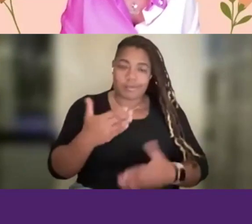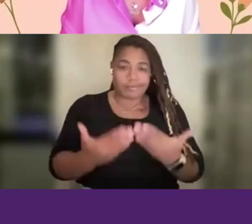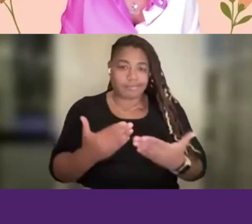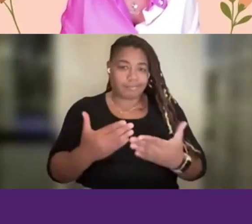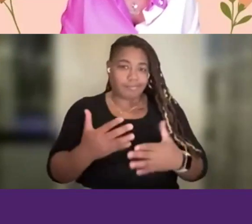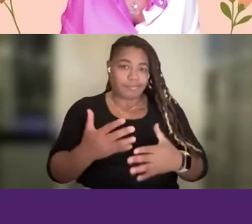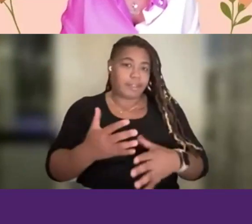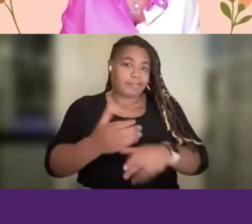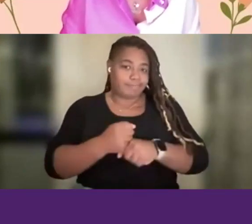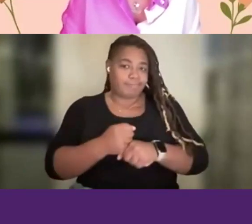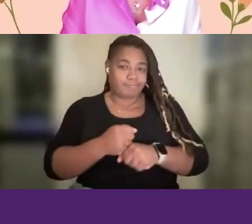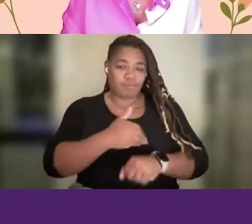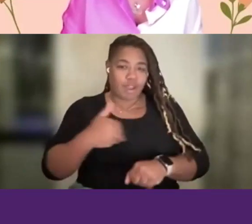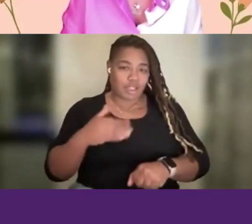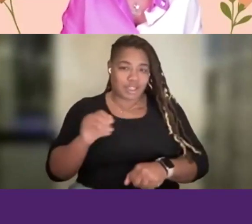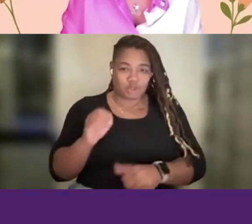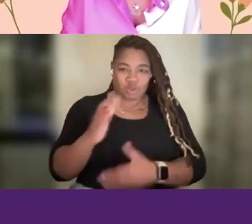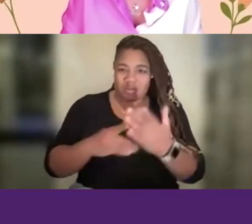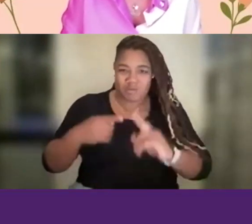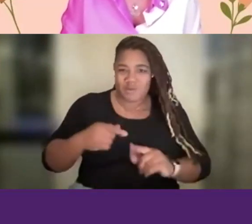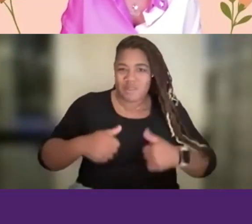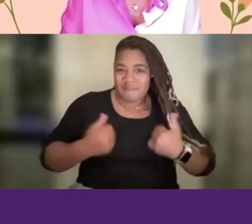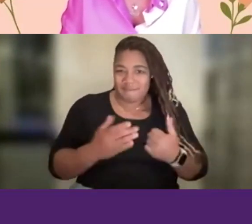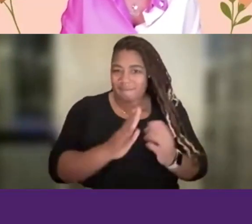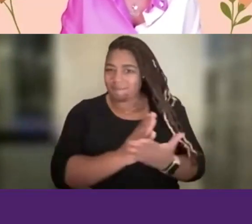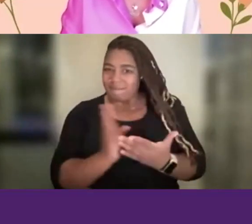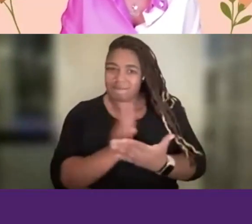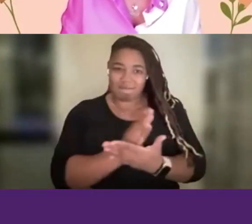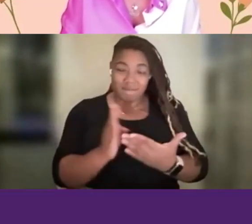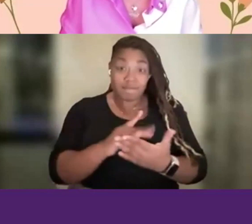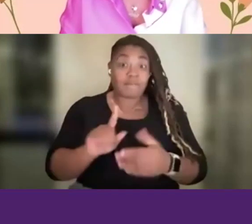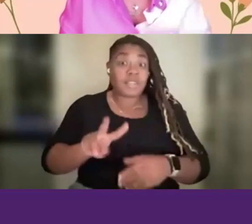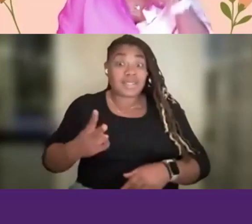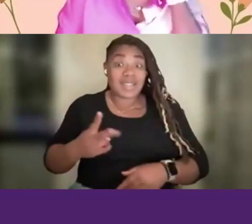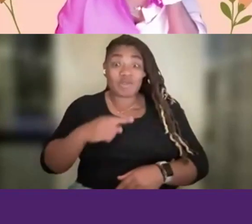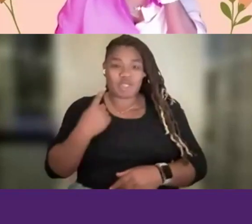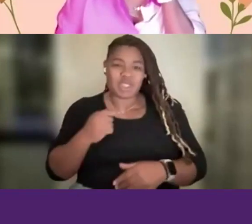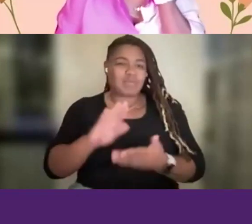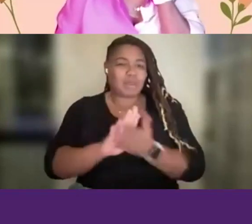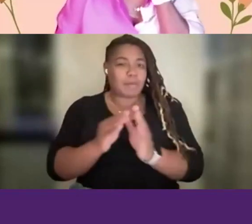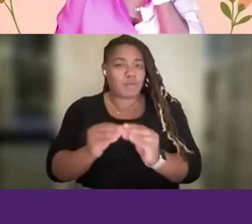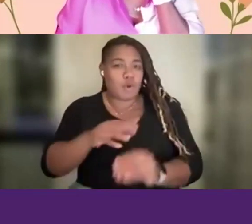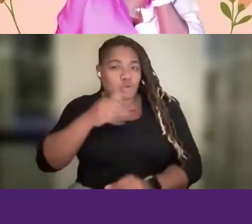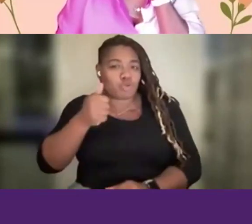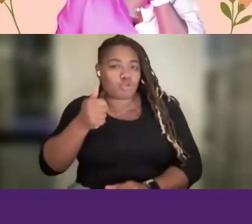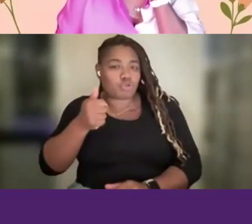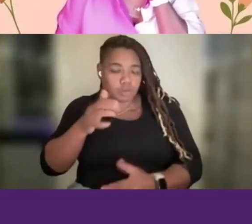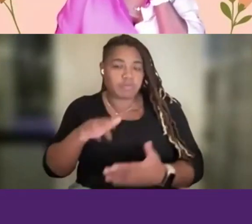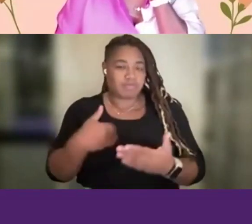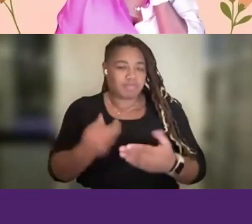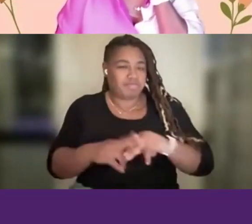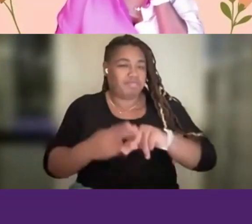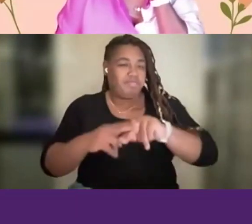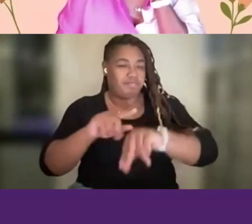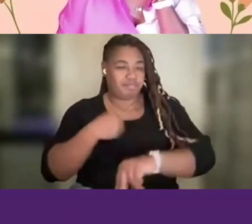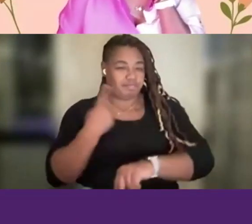in her lifetime. And then the second risk factor is actually aging. So, we have an increased risk of breast